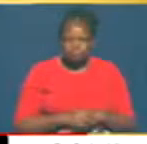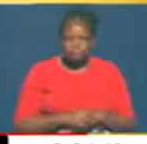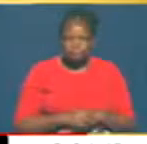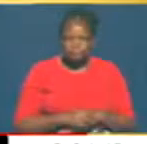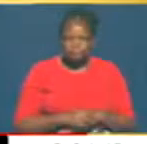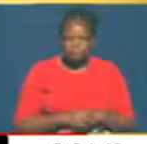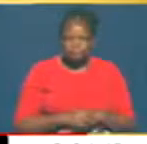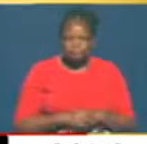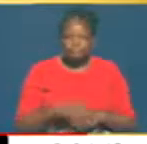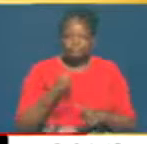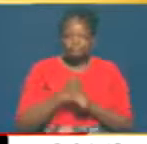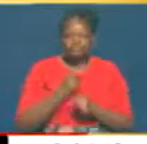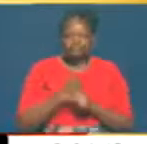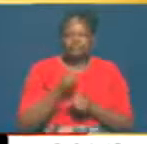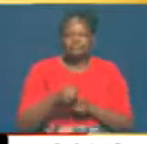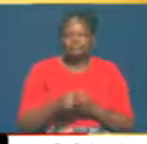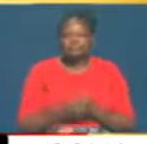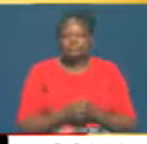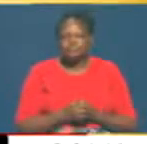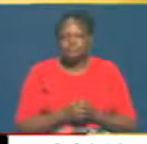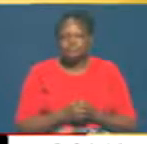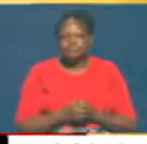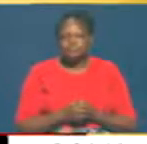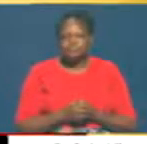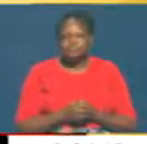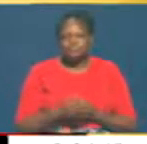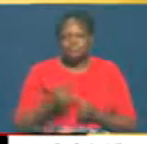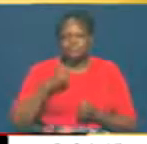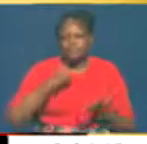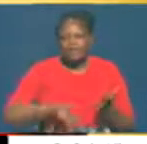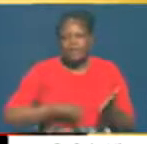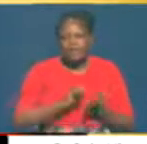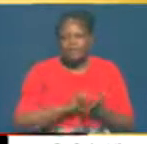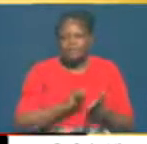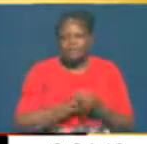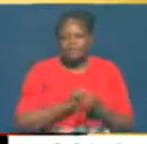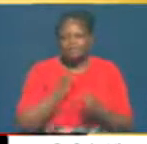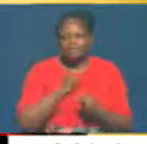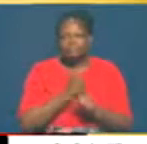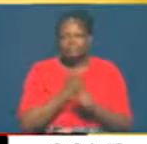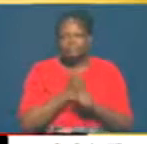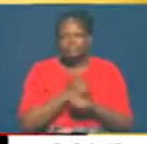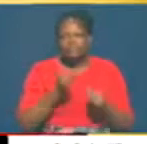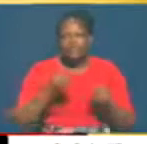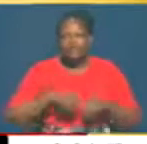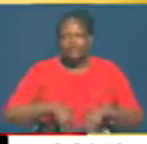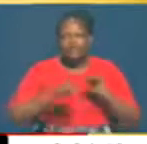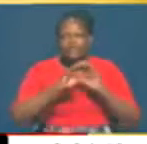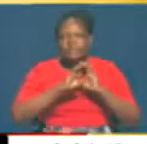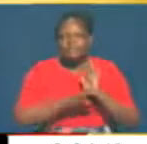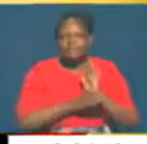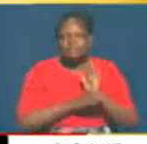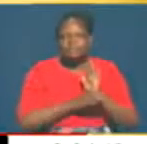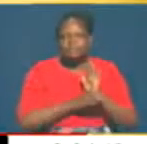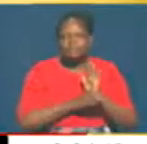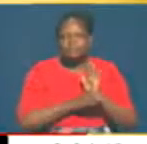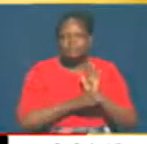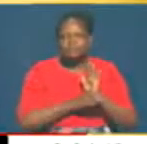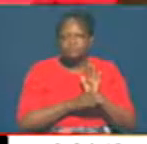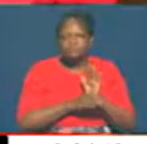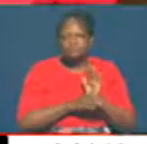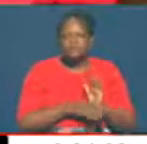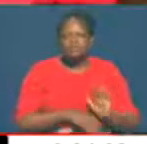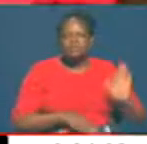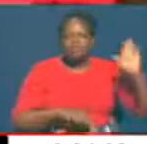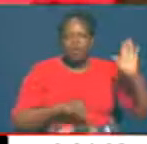this task. I can only tell you to perform it according to the Constitution and the oath of office that you have